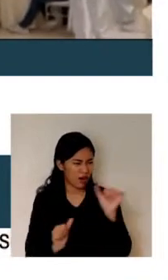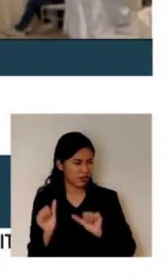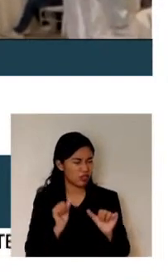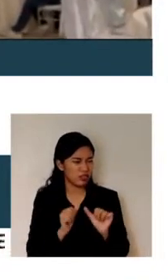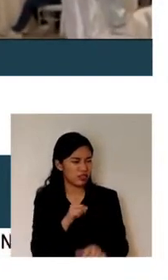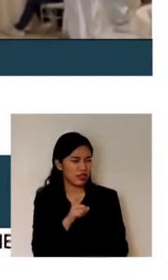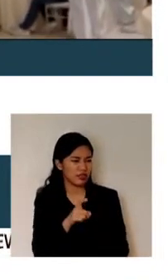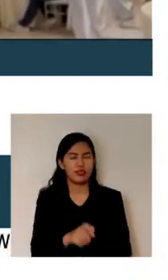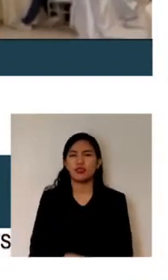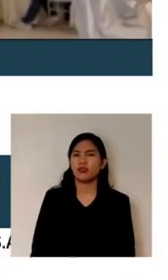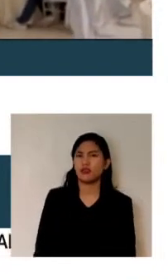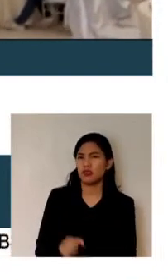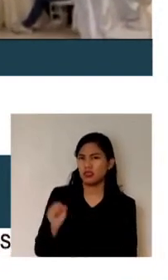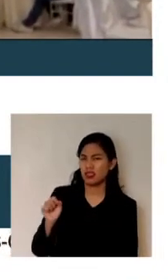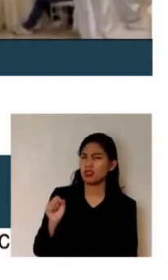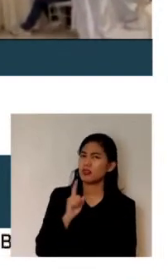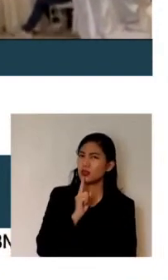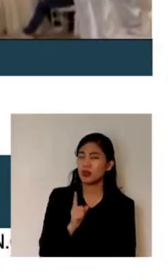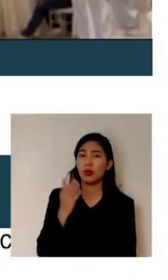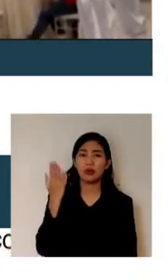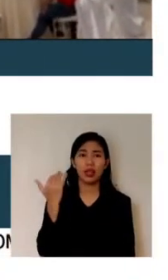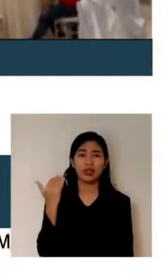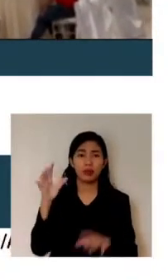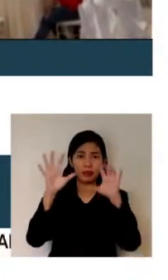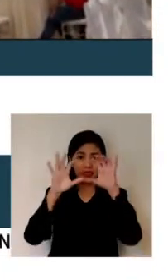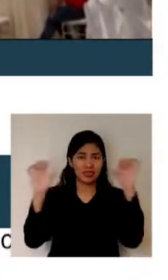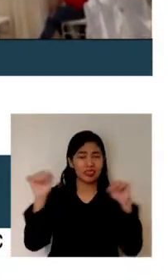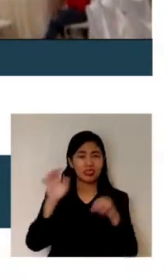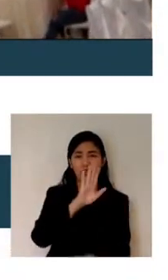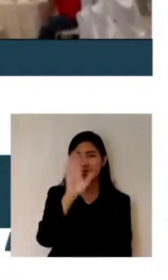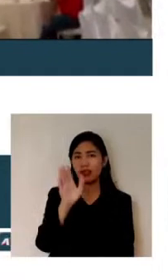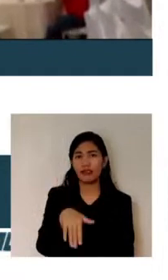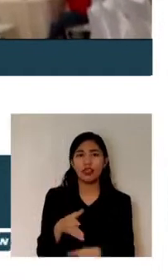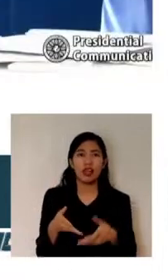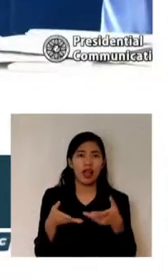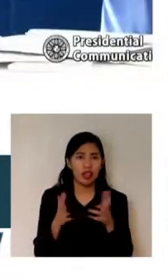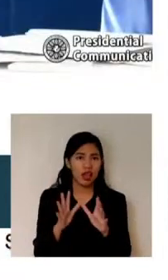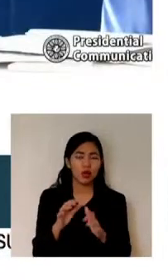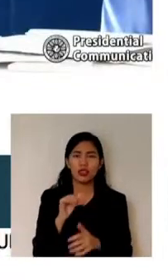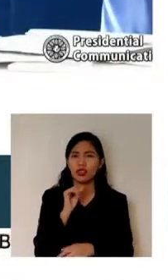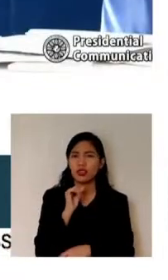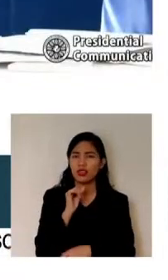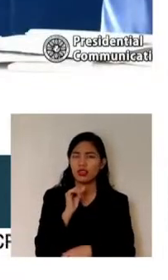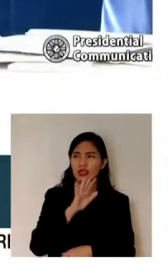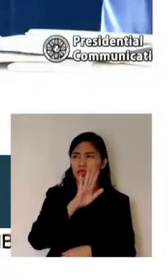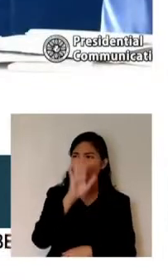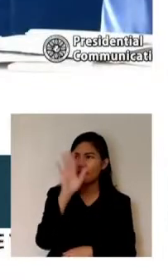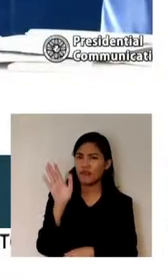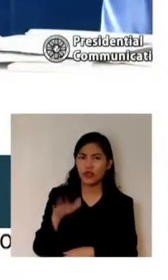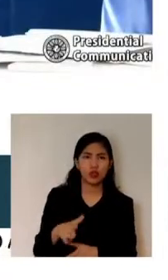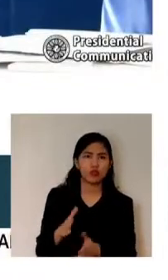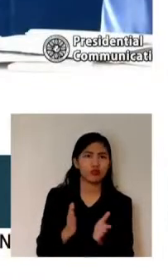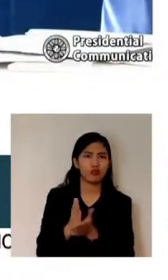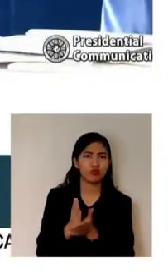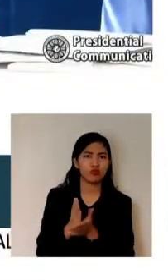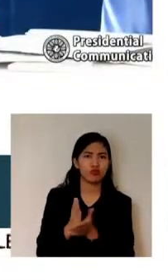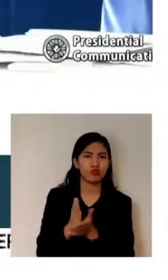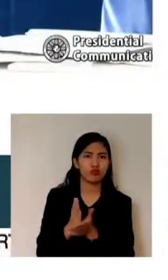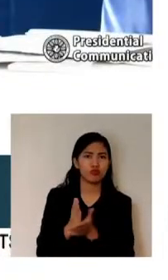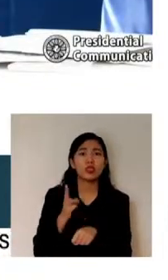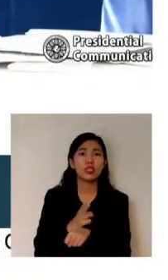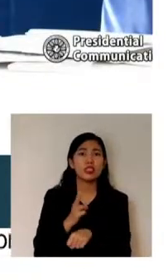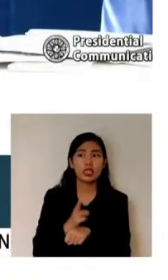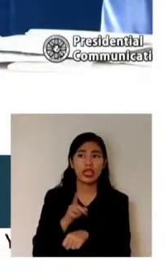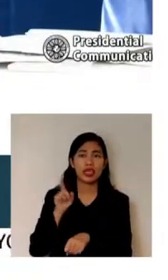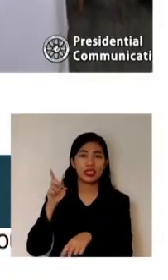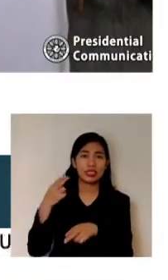Definitely, because the president will never allow nor tolerate anyone using his name